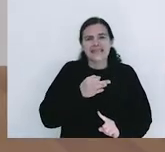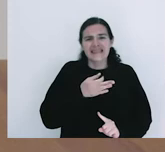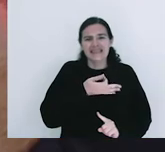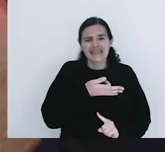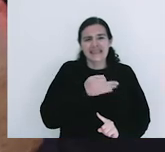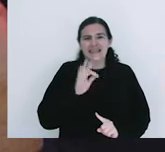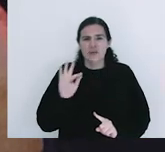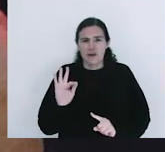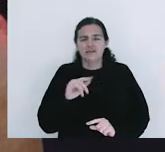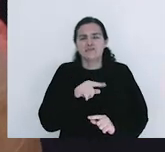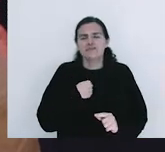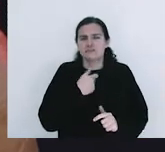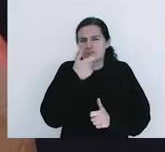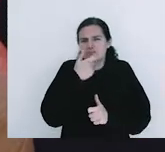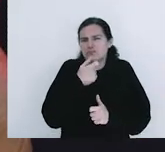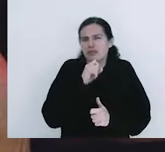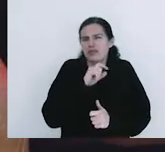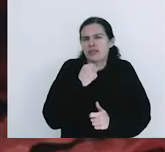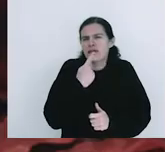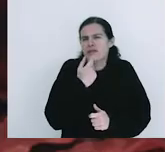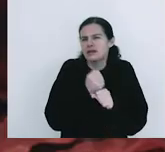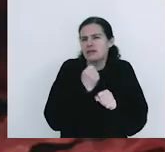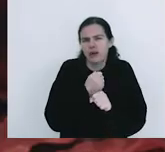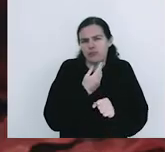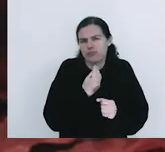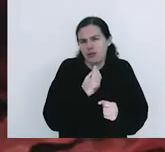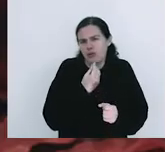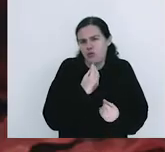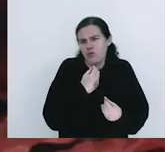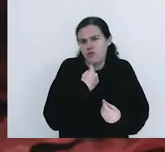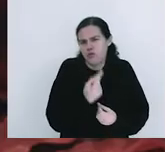1974. There's so much that can be said about this work. A lot of